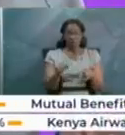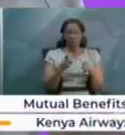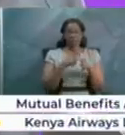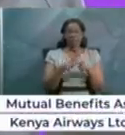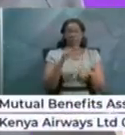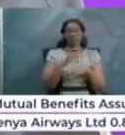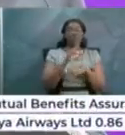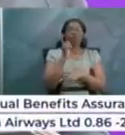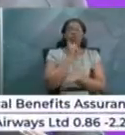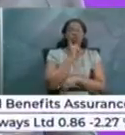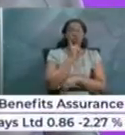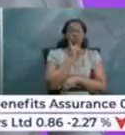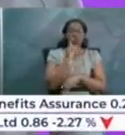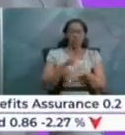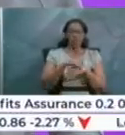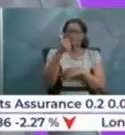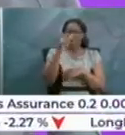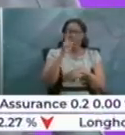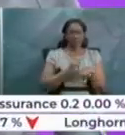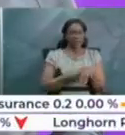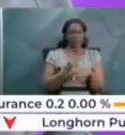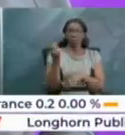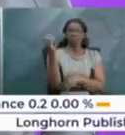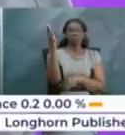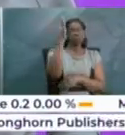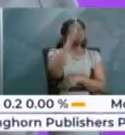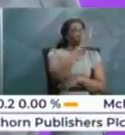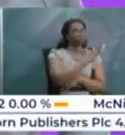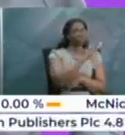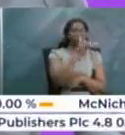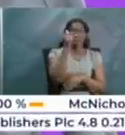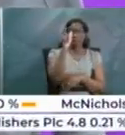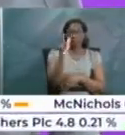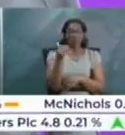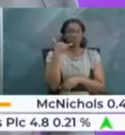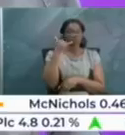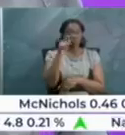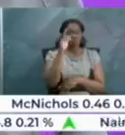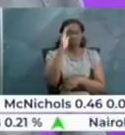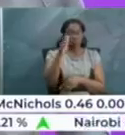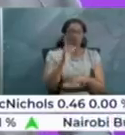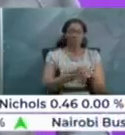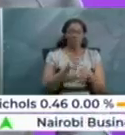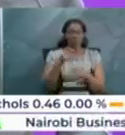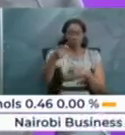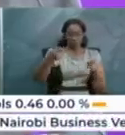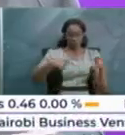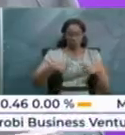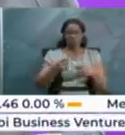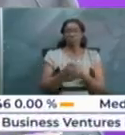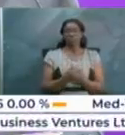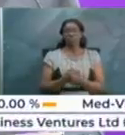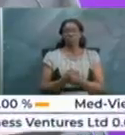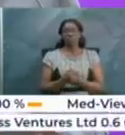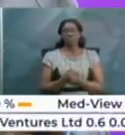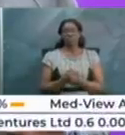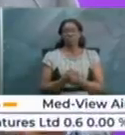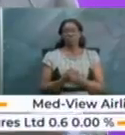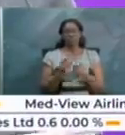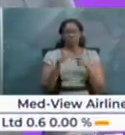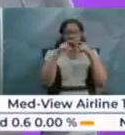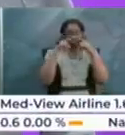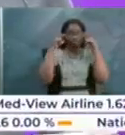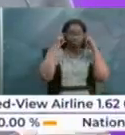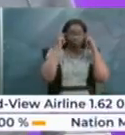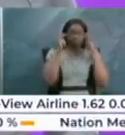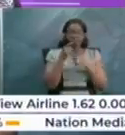them tomorrow at any time of the day, and somebody will actually reach out to you once you send your message or whatever. So the masks, I mean, what can I